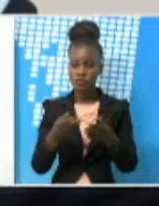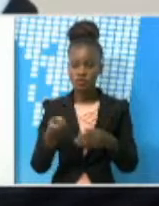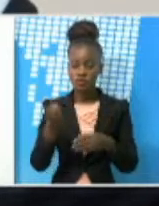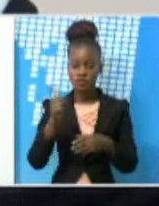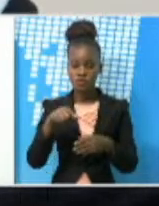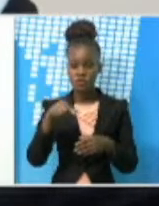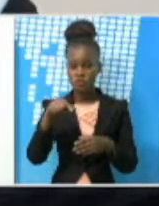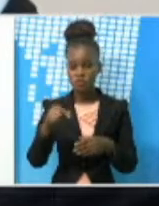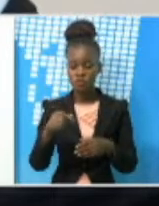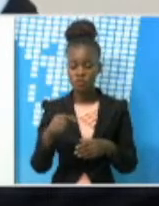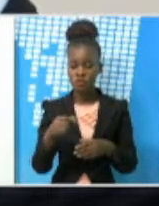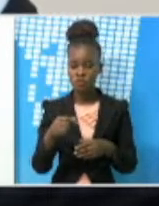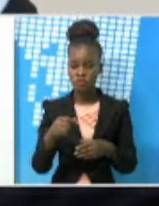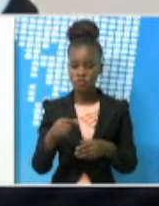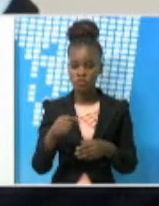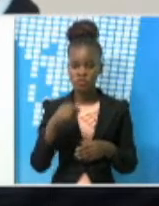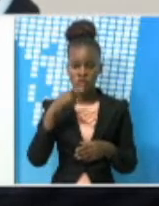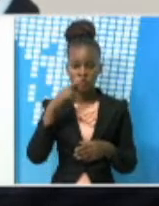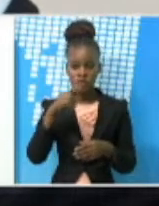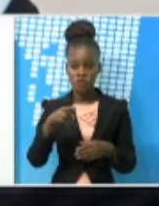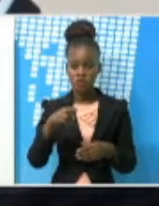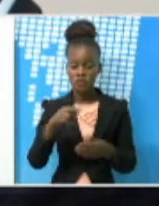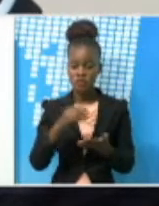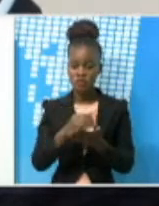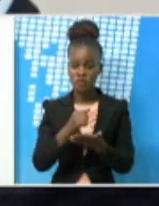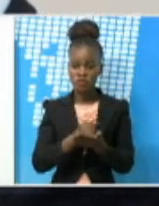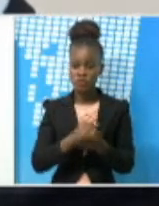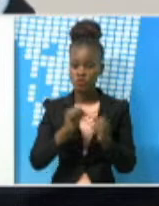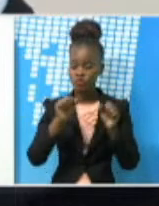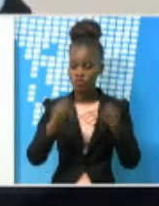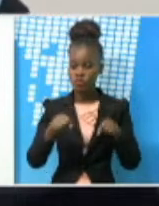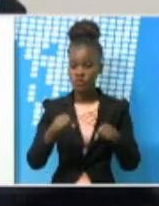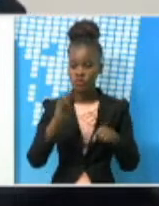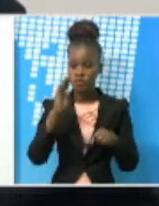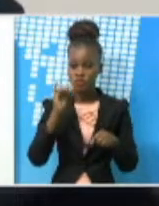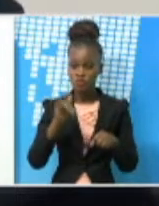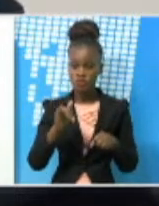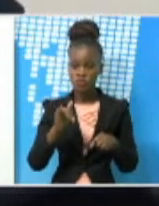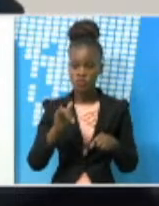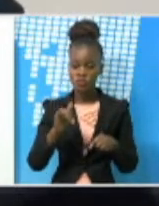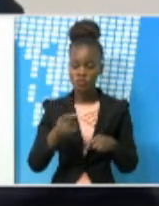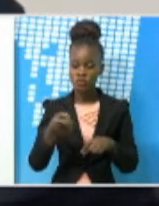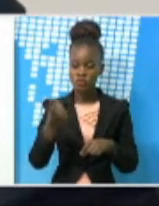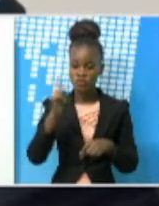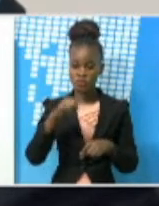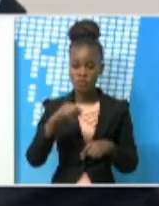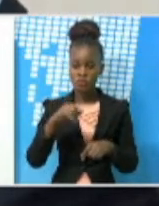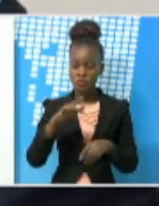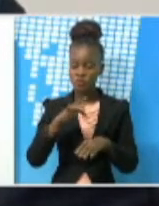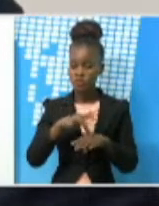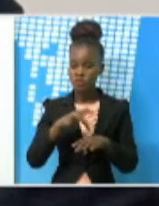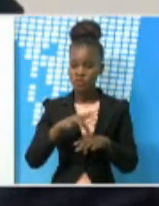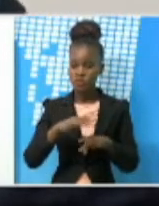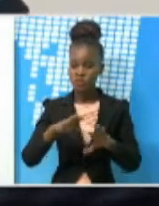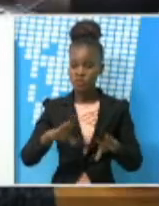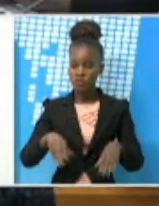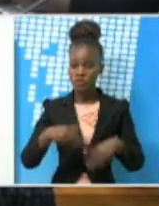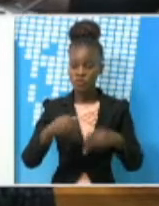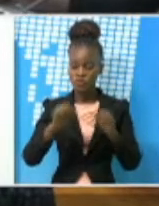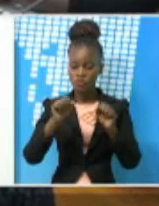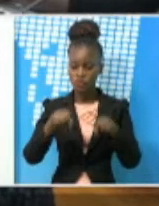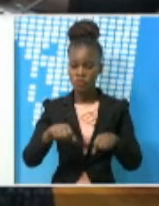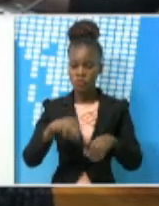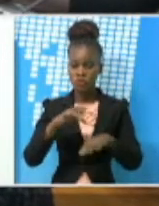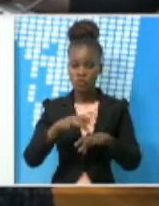Chairman, because it is an unfunded priority, and we look forward to guidance on how this can start.